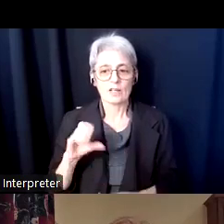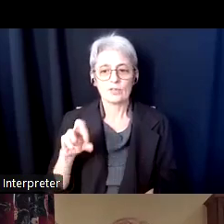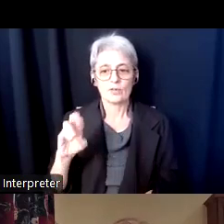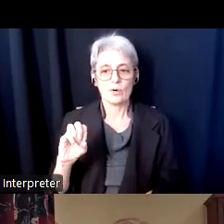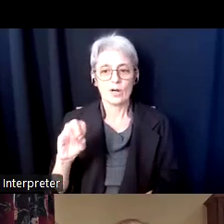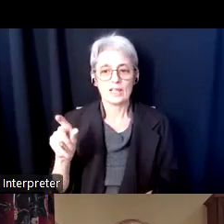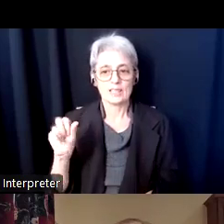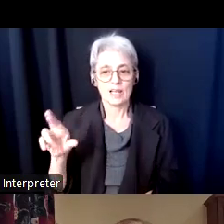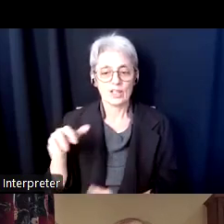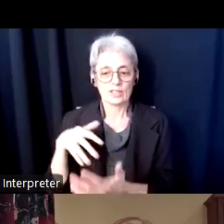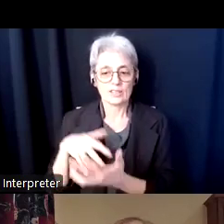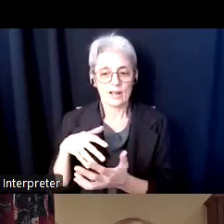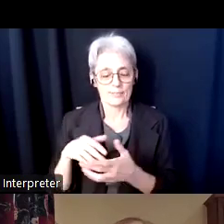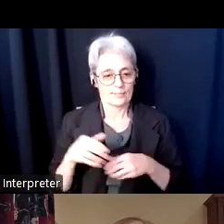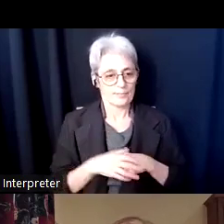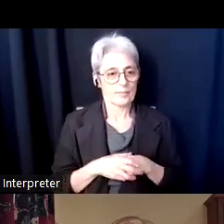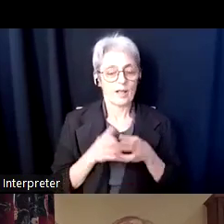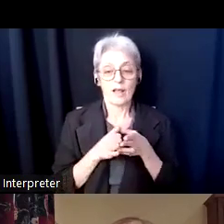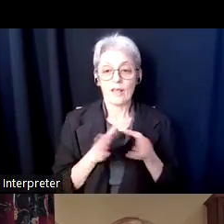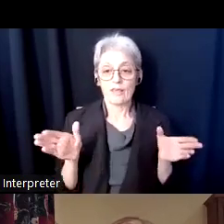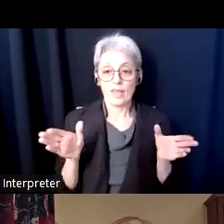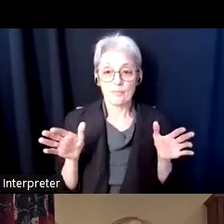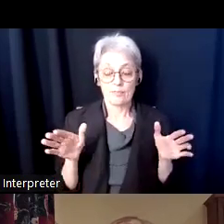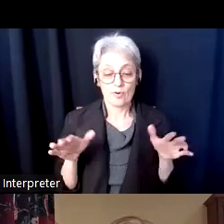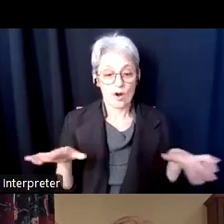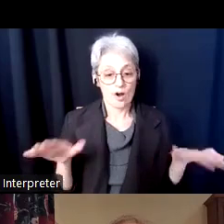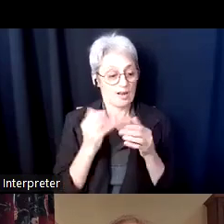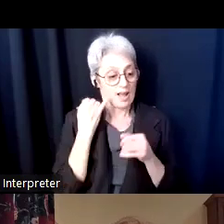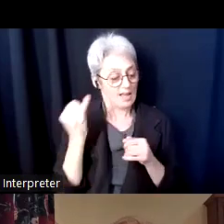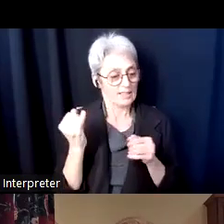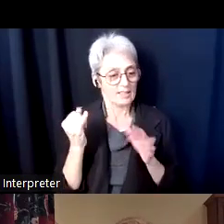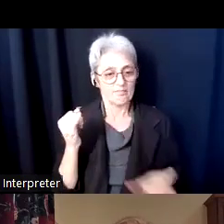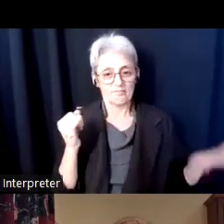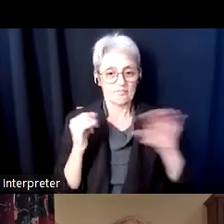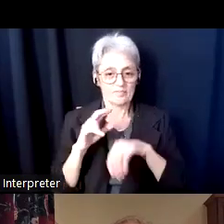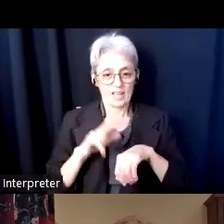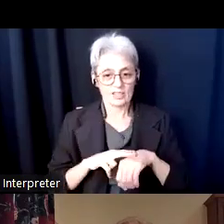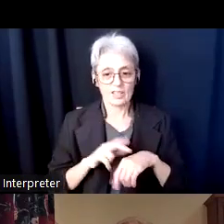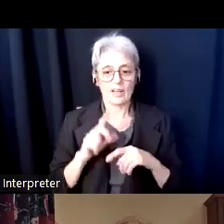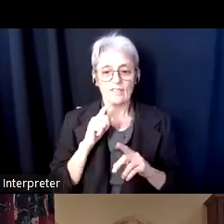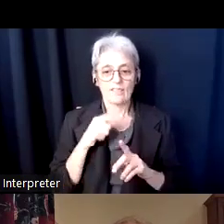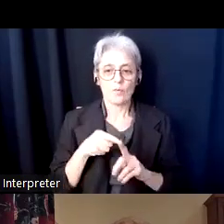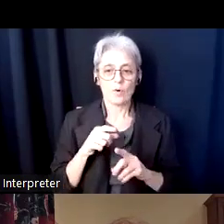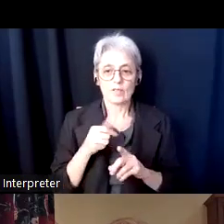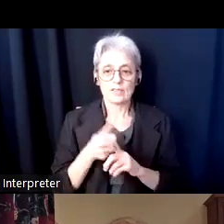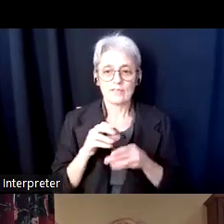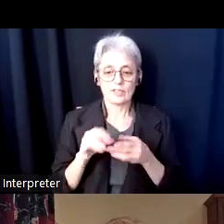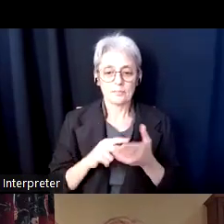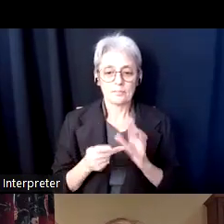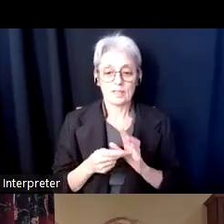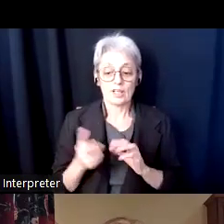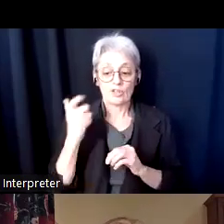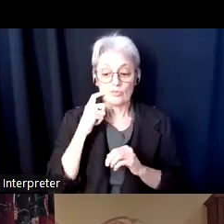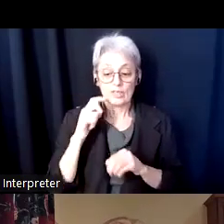give you a sense of the broad landscape nationally of the growth of self-direction, pulling from our recent self-direction